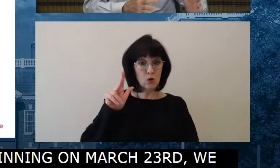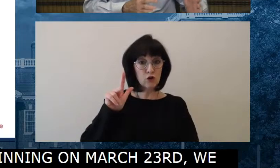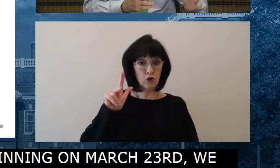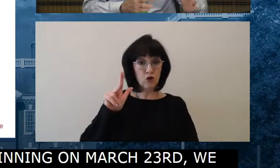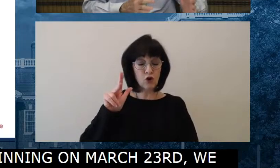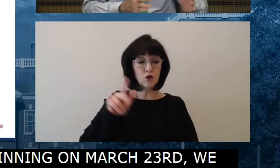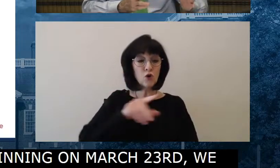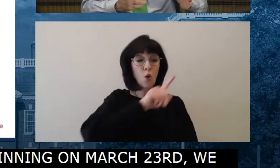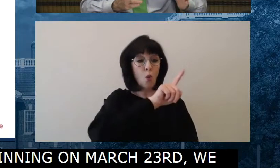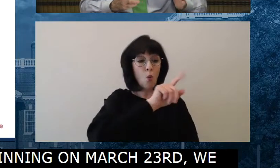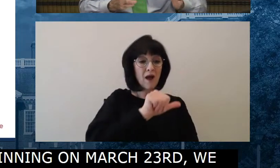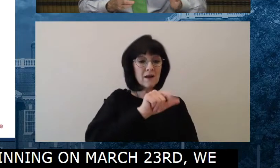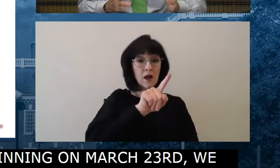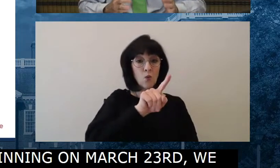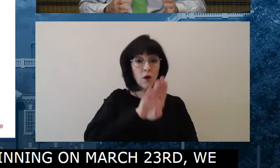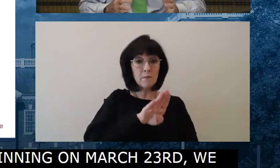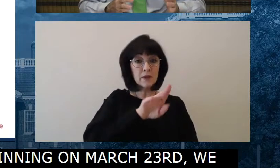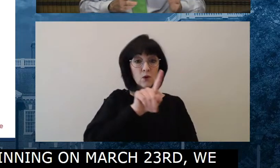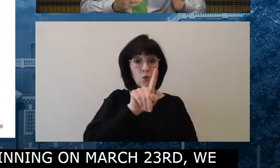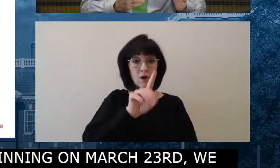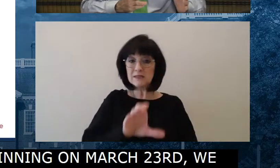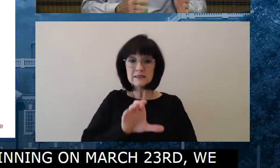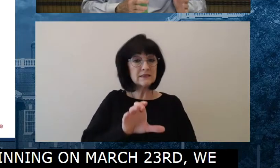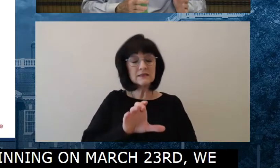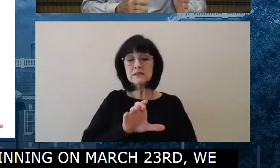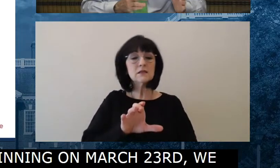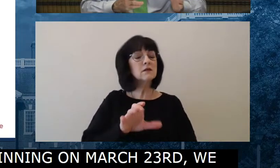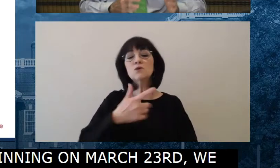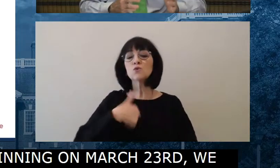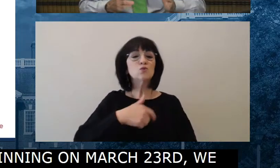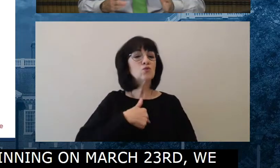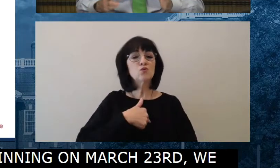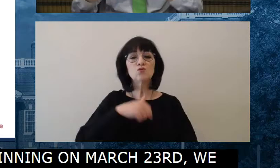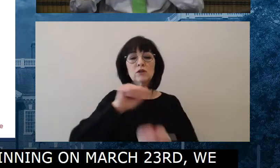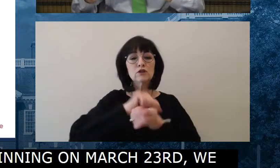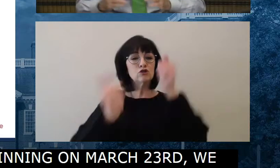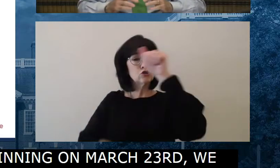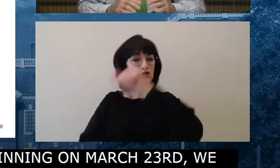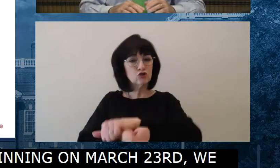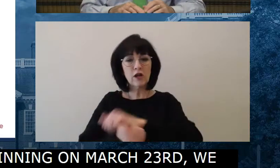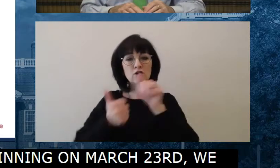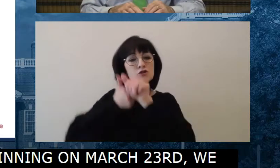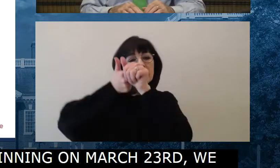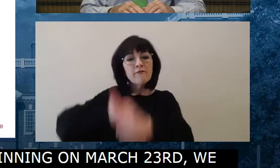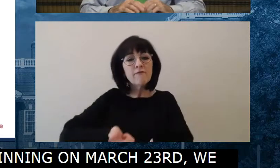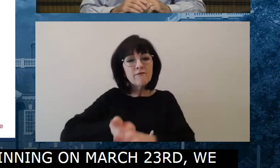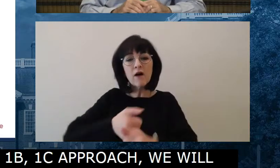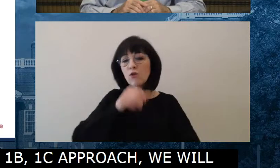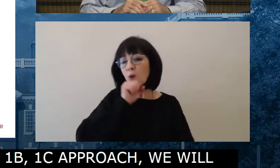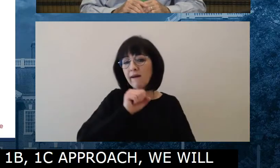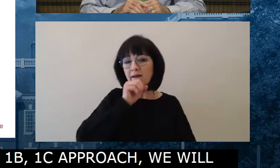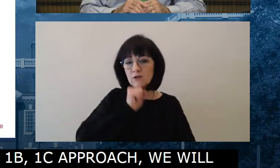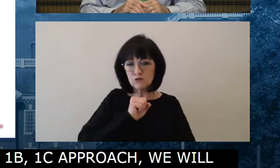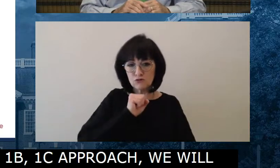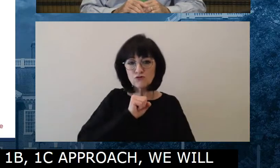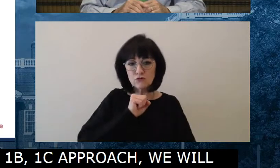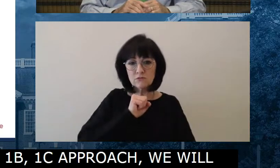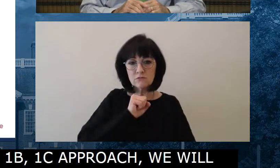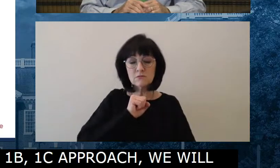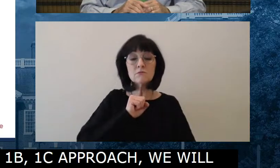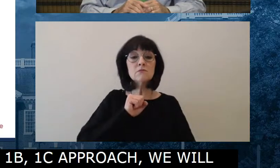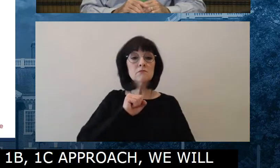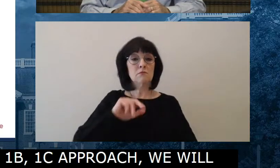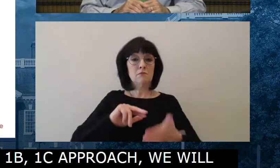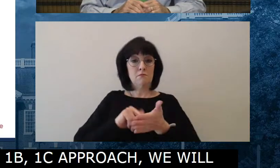1A, 1B, 1C approach, we will moving to an age-based allocation. 50 years